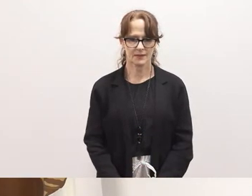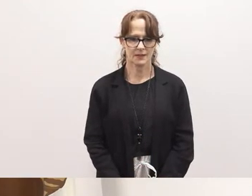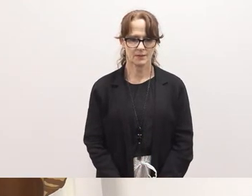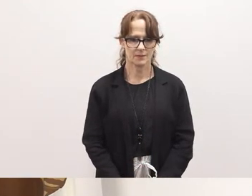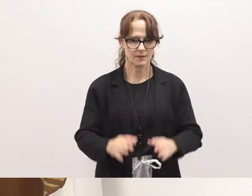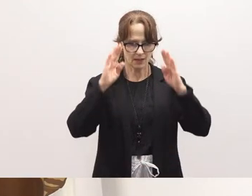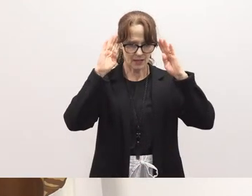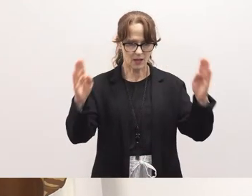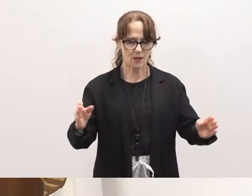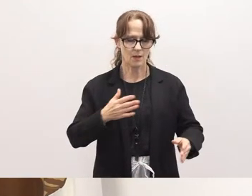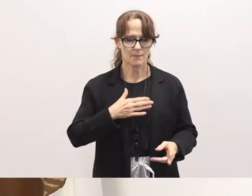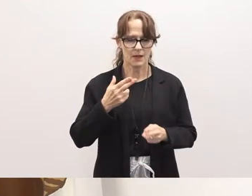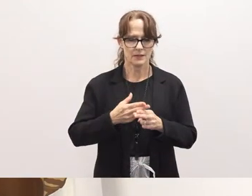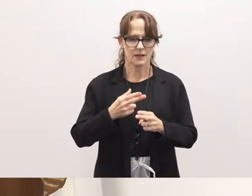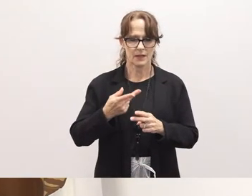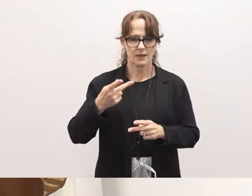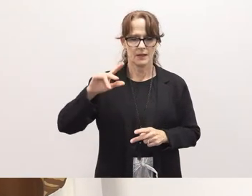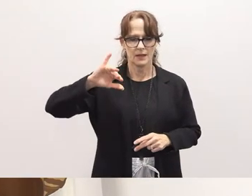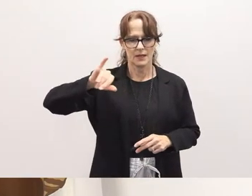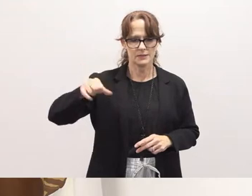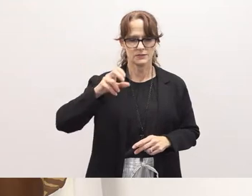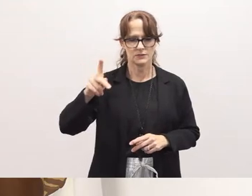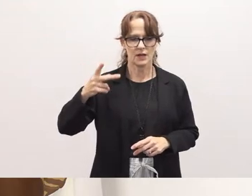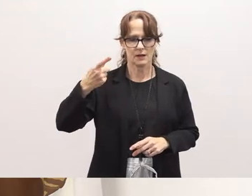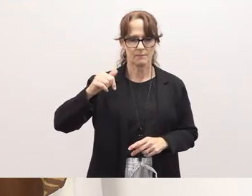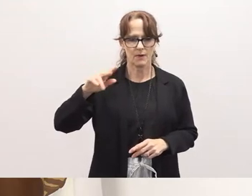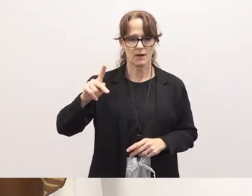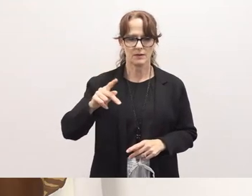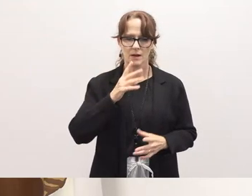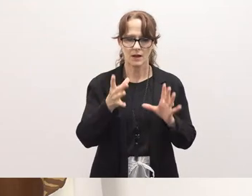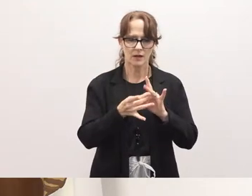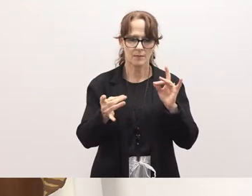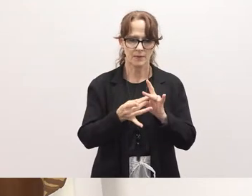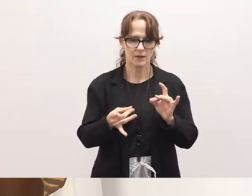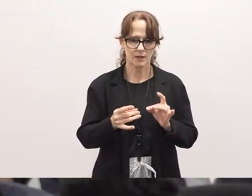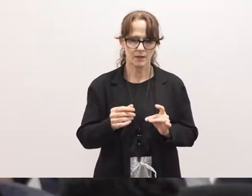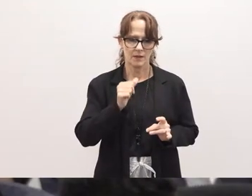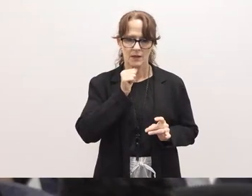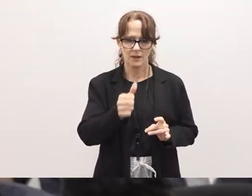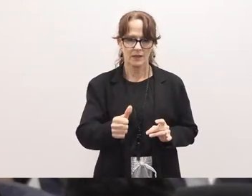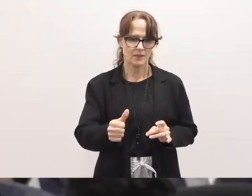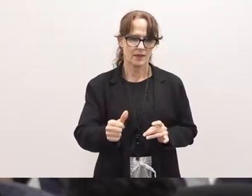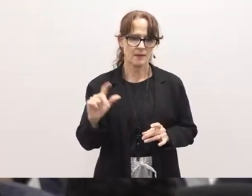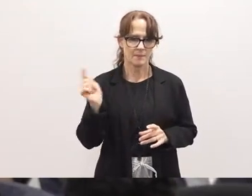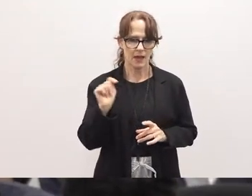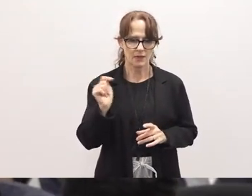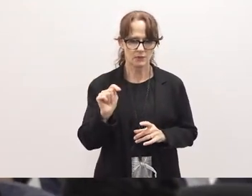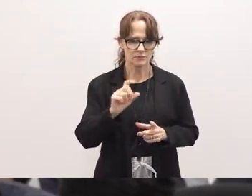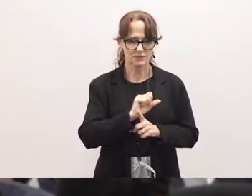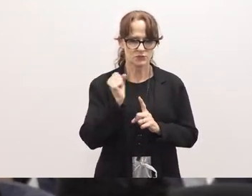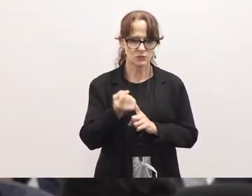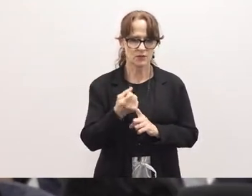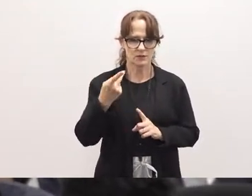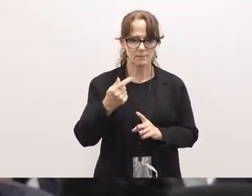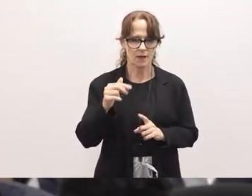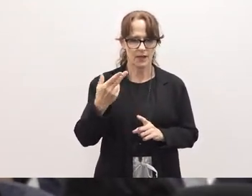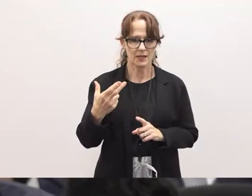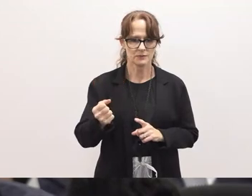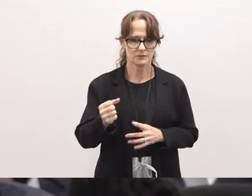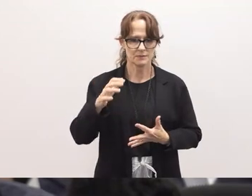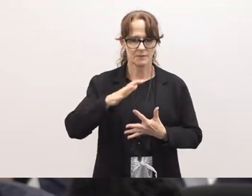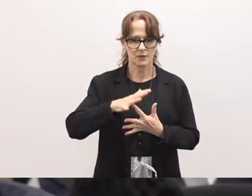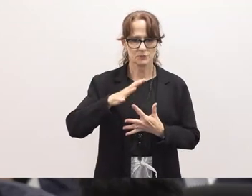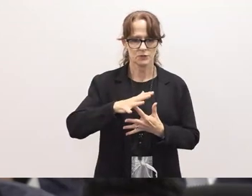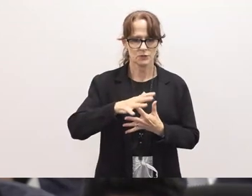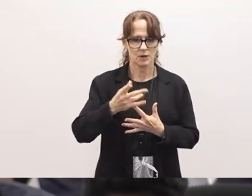Hello, my name is Jack Park, and I'm here to comment on the unacceptable conditions and lack of available restrooms at Pauley High School. I'm a junior here at